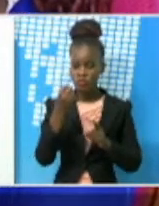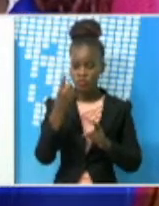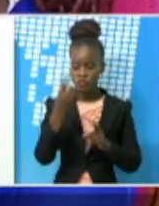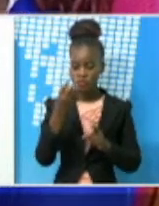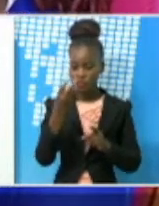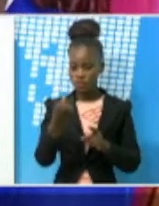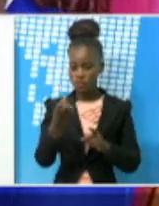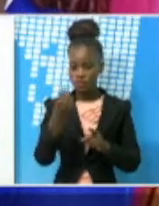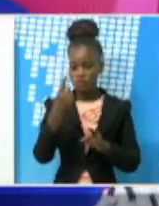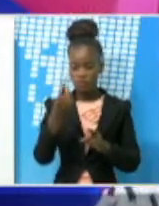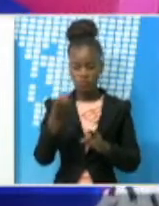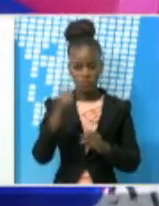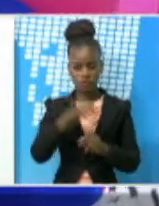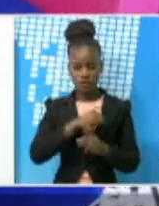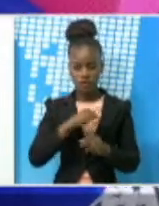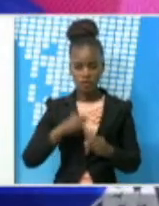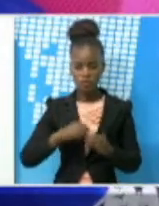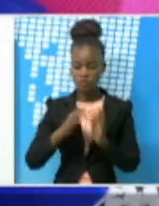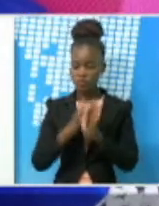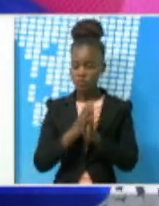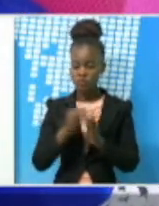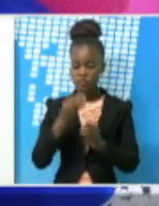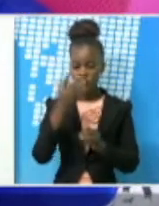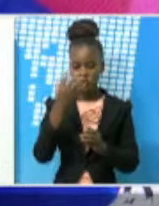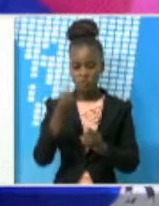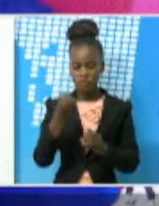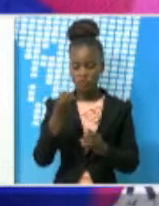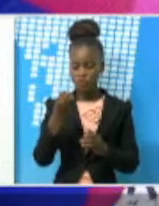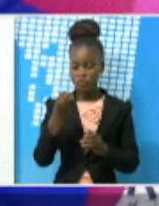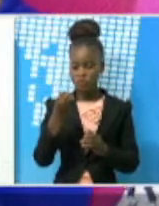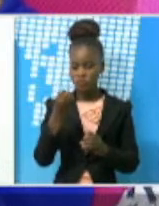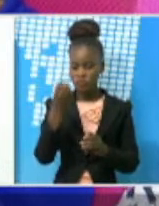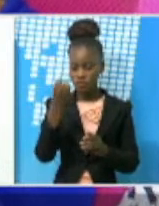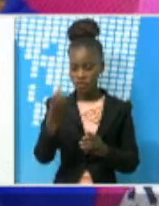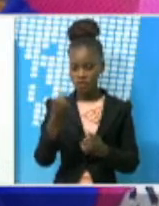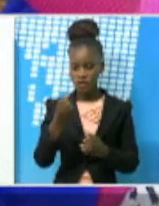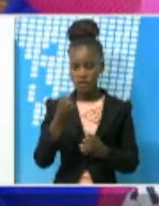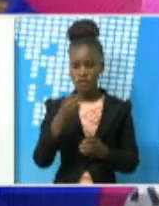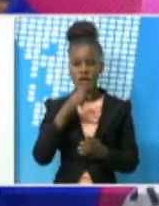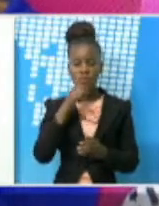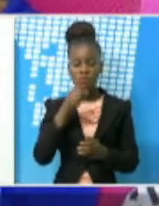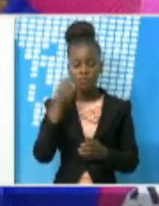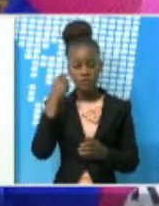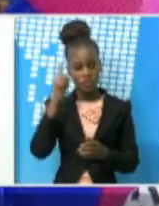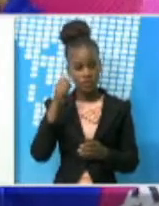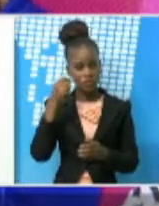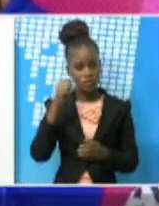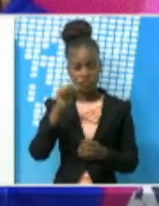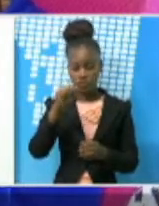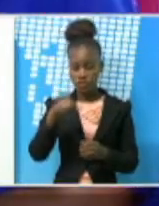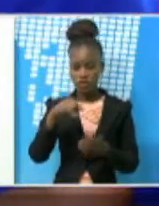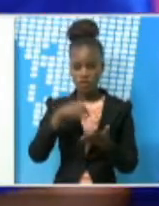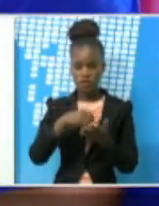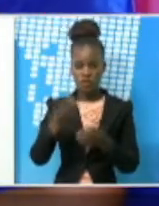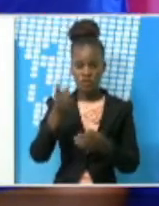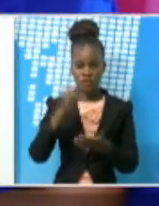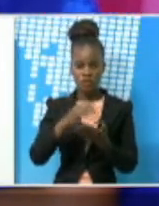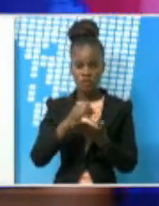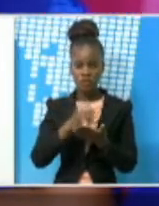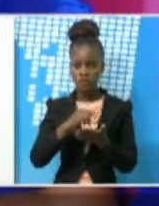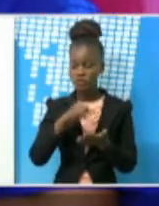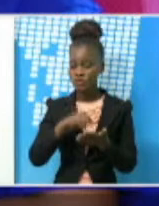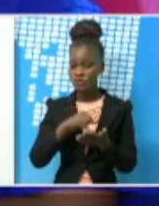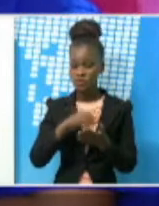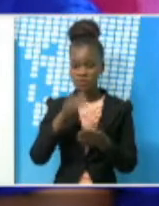21,641 were females and 50,606 were male candidates. For that assessment, it is probably because that the entry fee